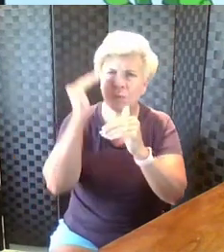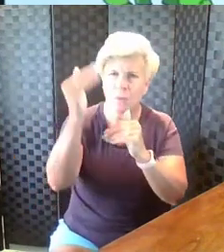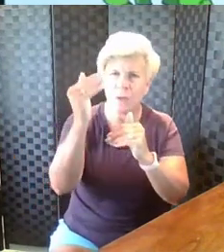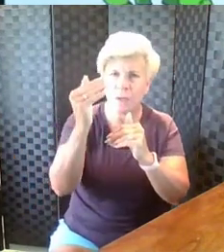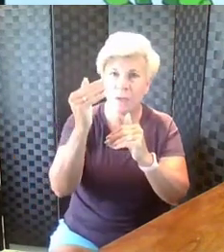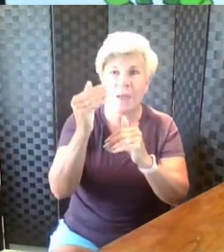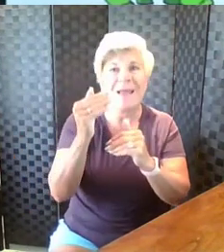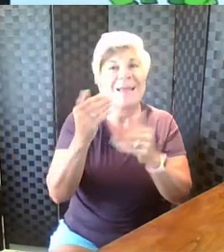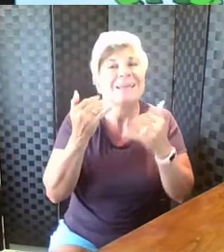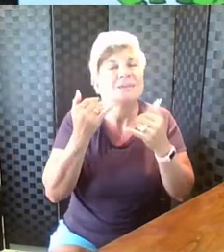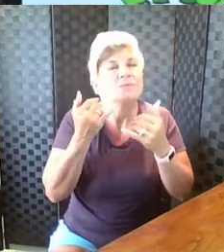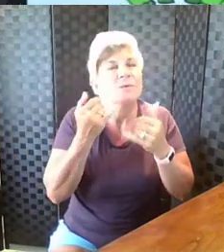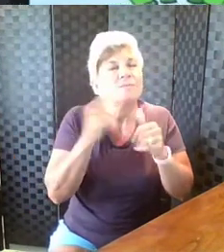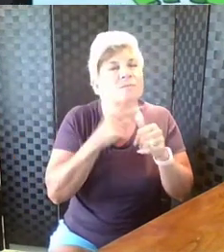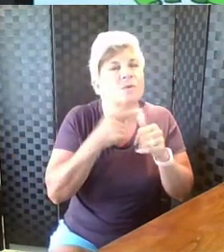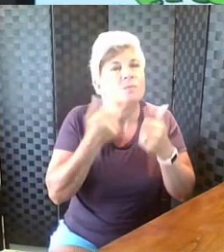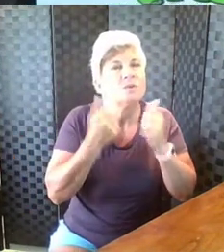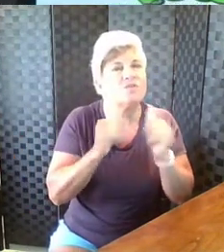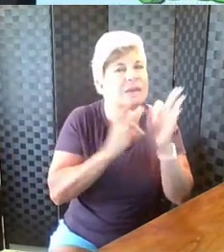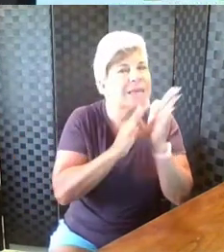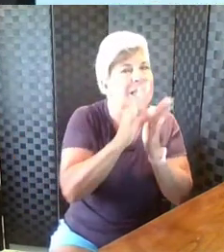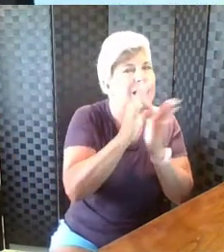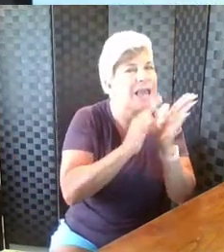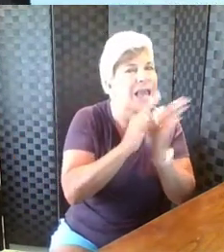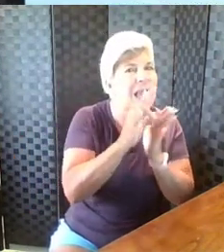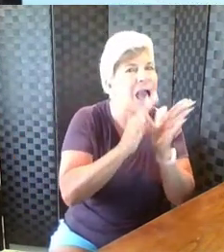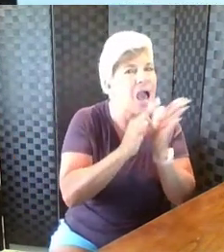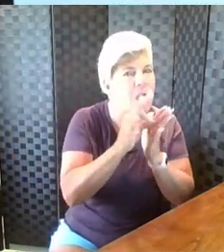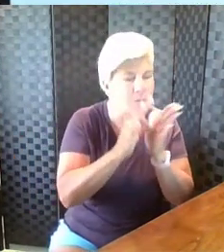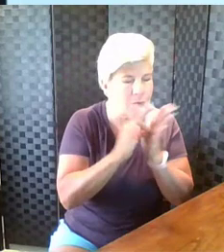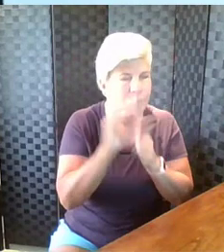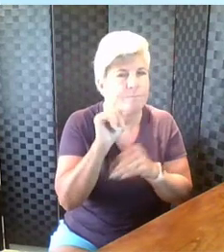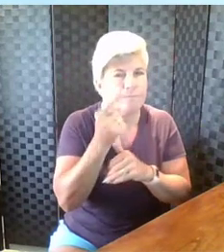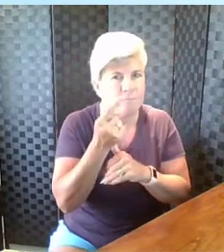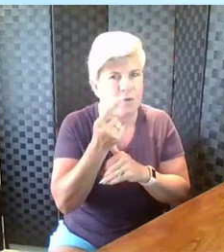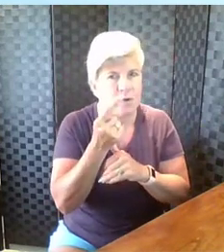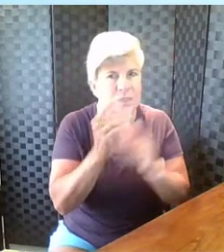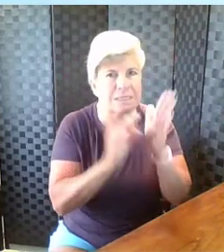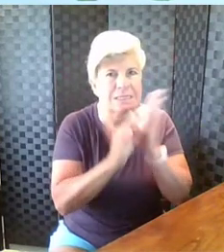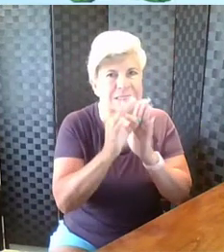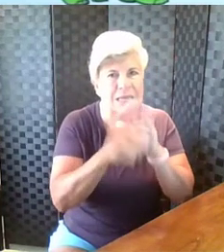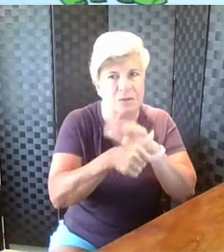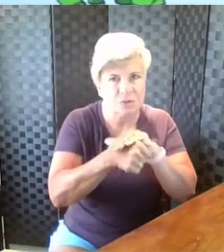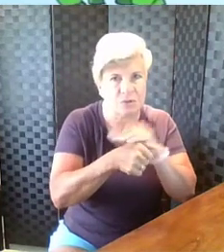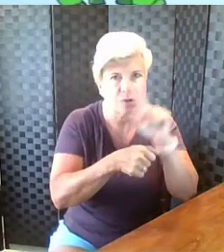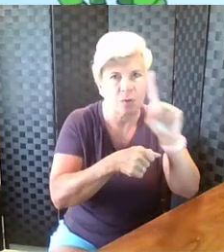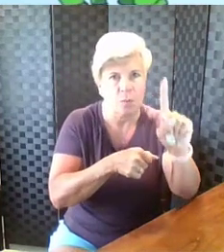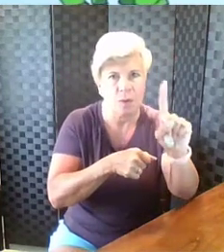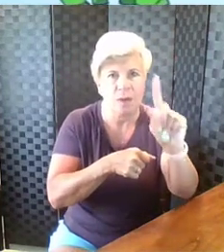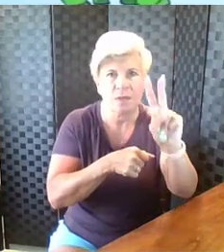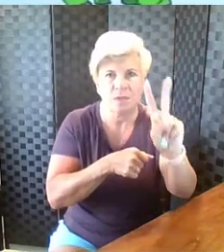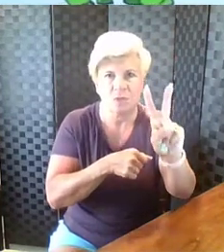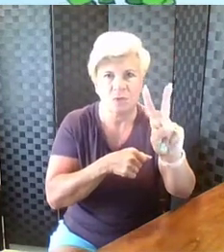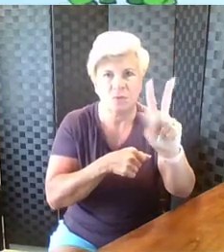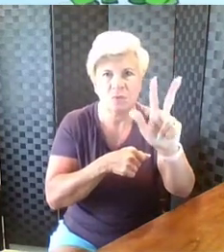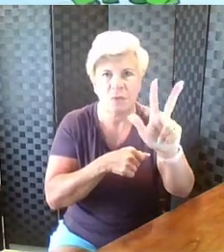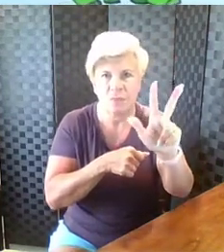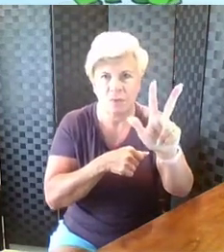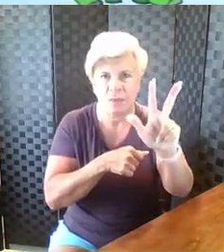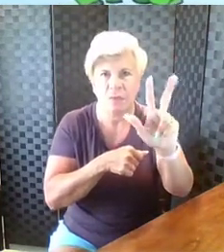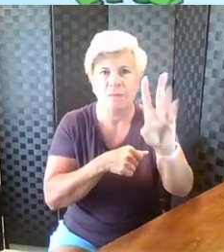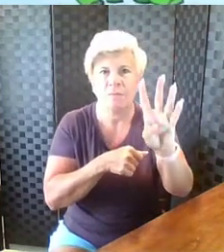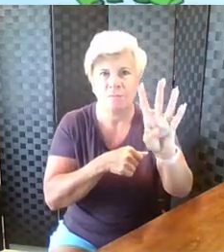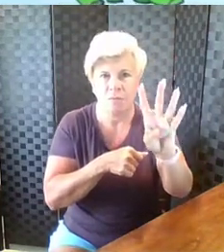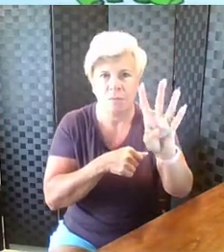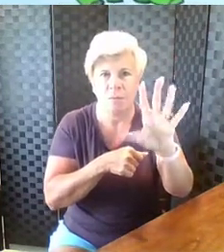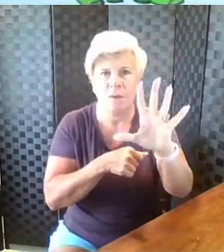counting strategy and then we'll check it with the matching. So count with me as we count the turtles. 1, 2,